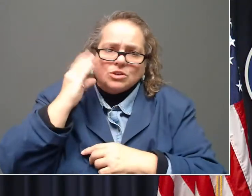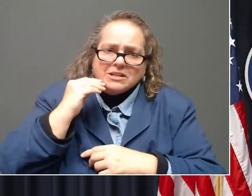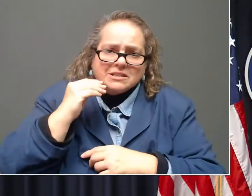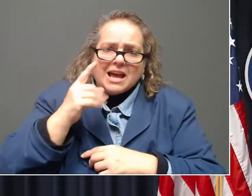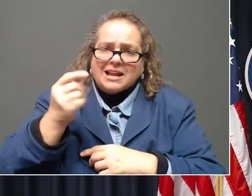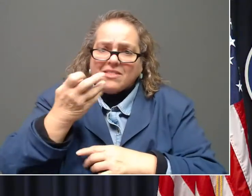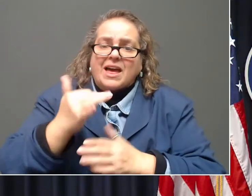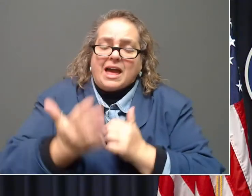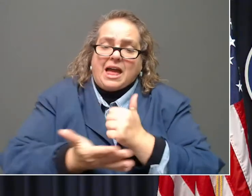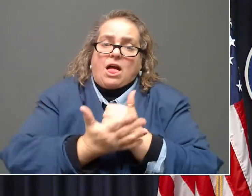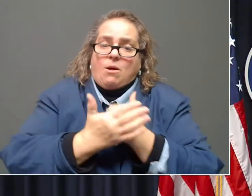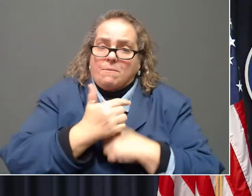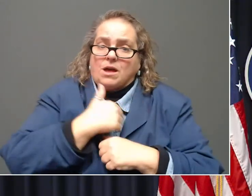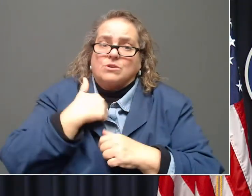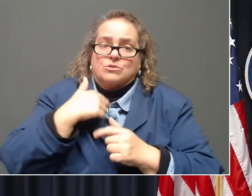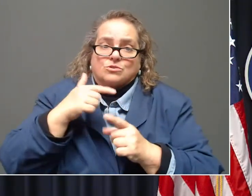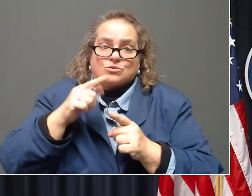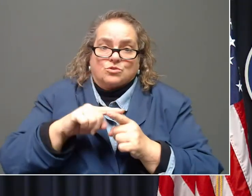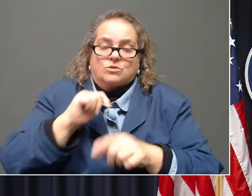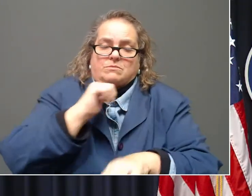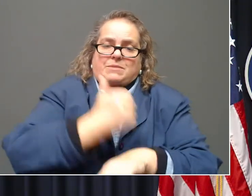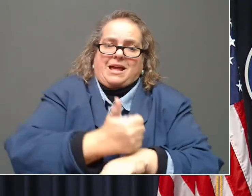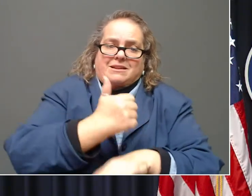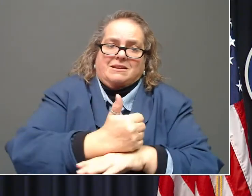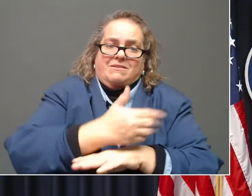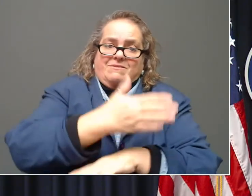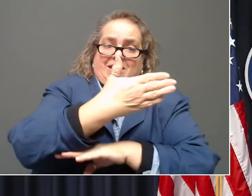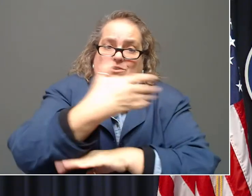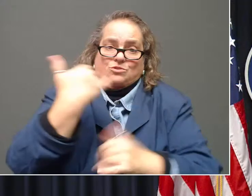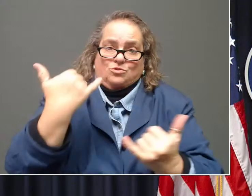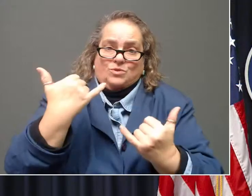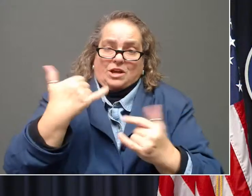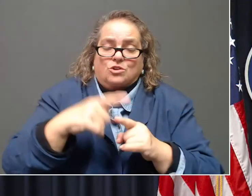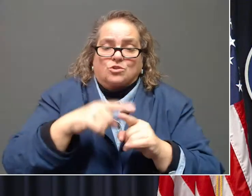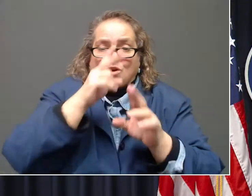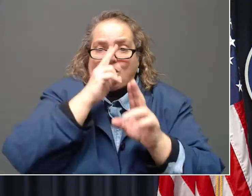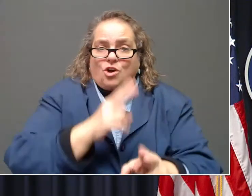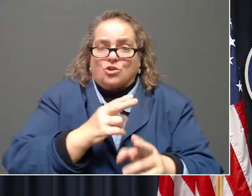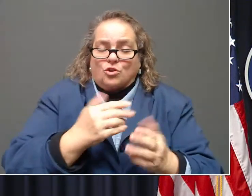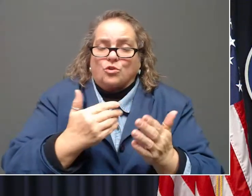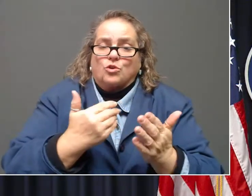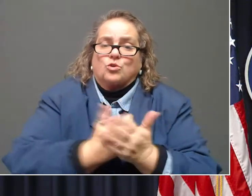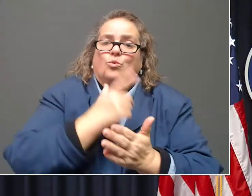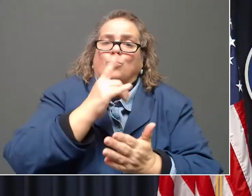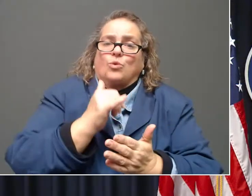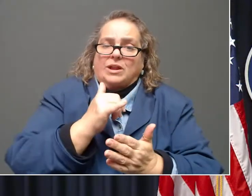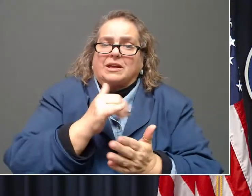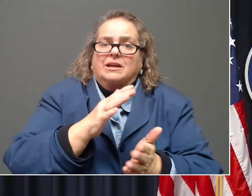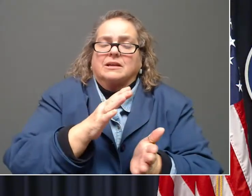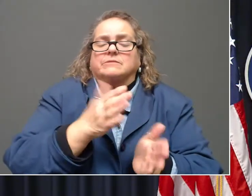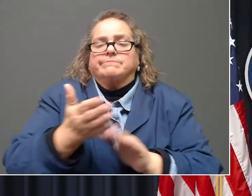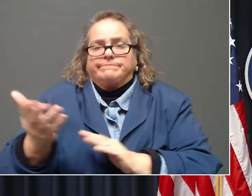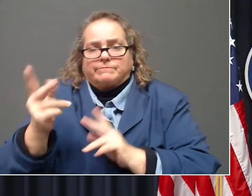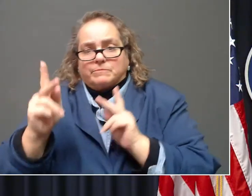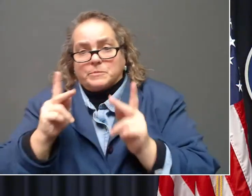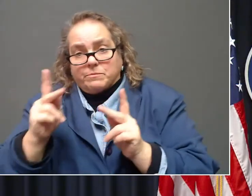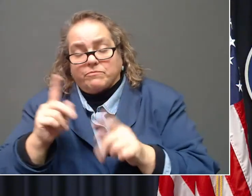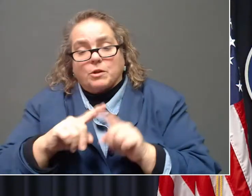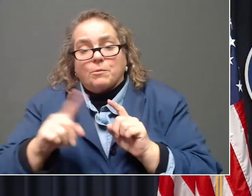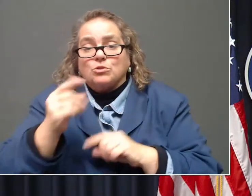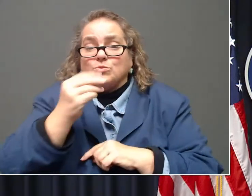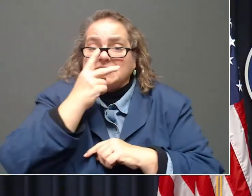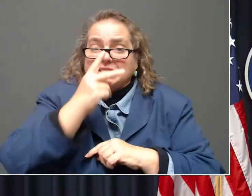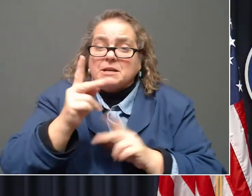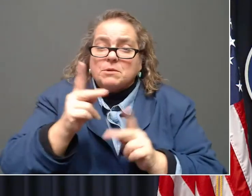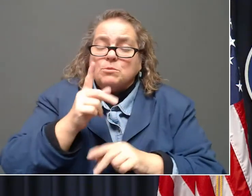this is safe. So during this last week, we have had 2 separate times where we've had faith leaders